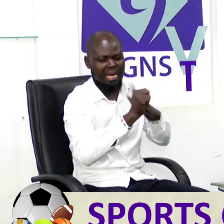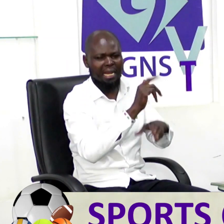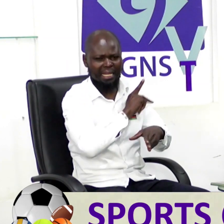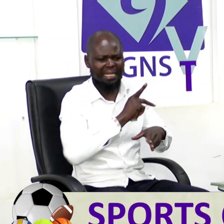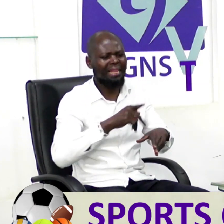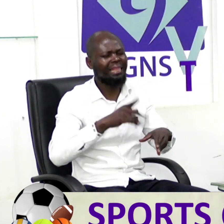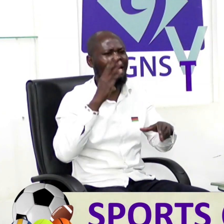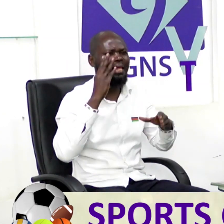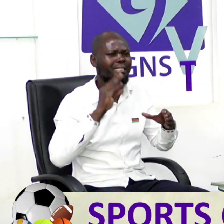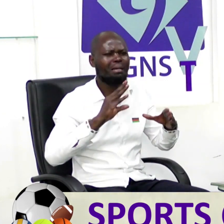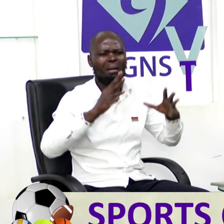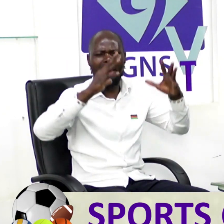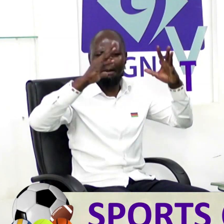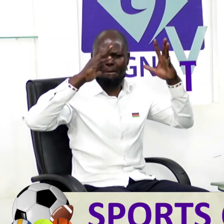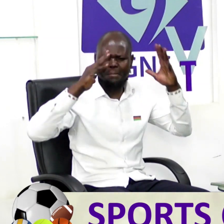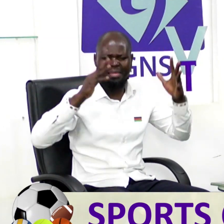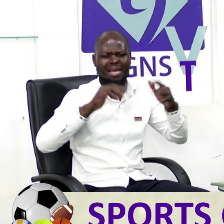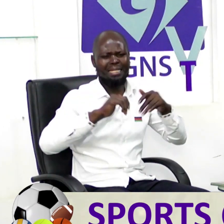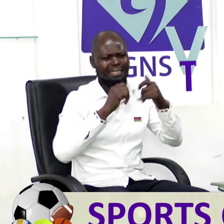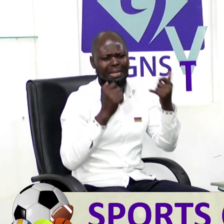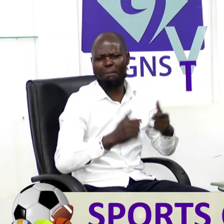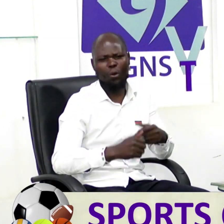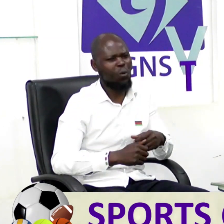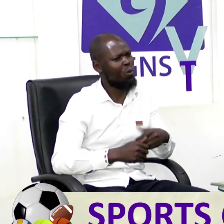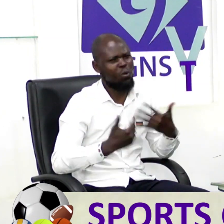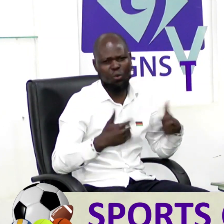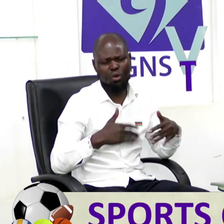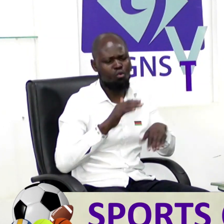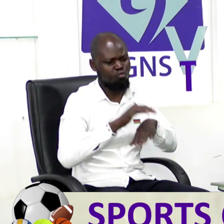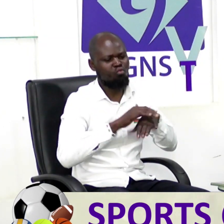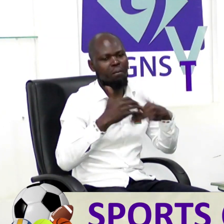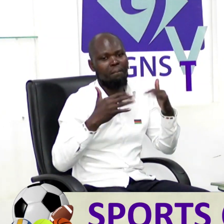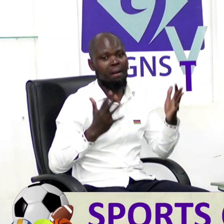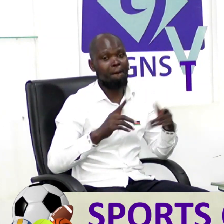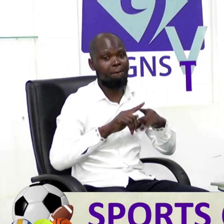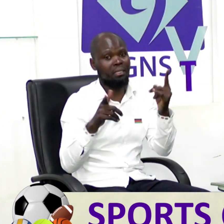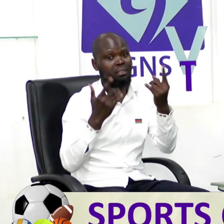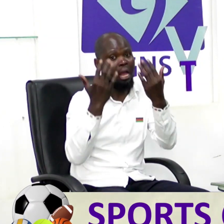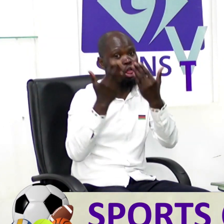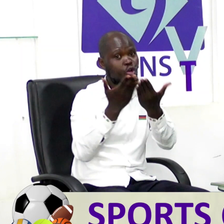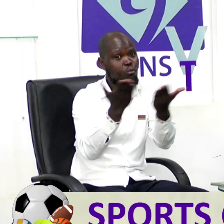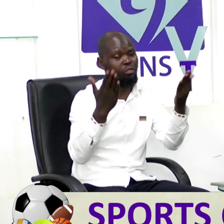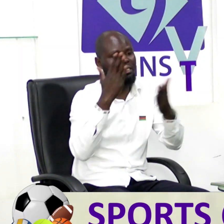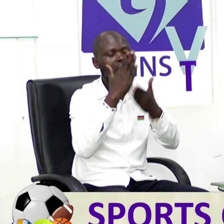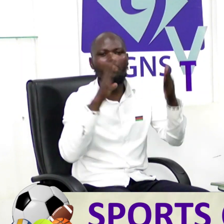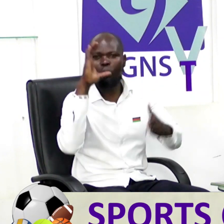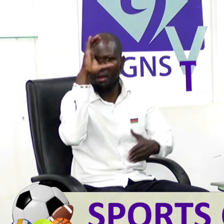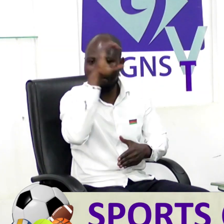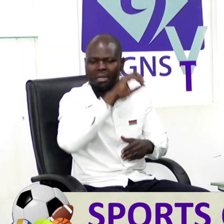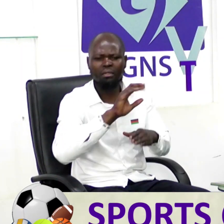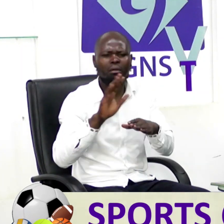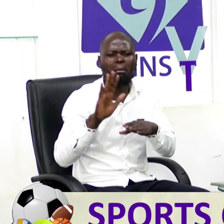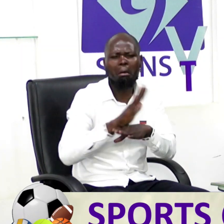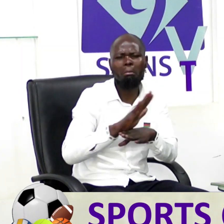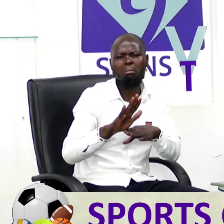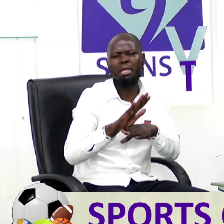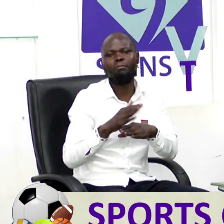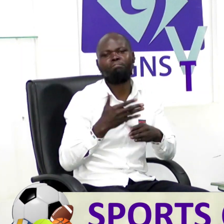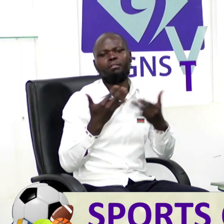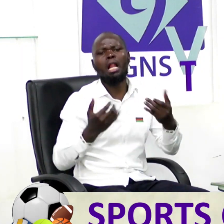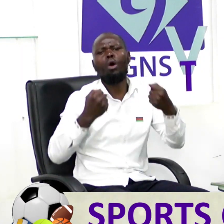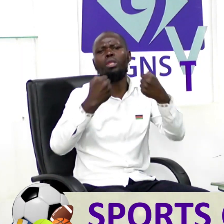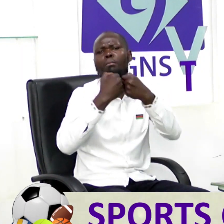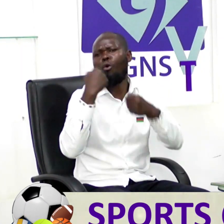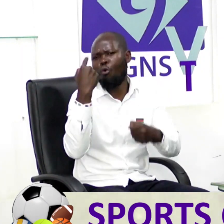early. So send in your comments, because Morocco has been the king of Africa for now because they have a really good players, and I hope if